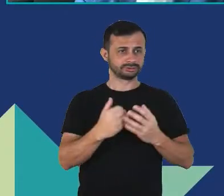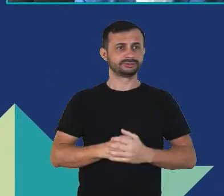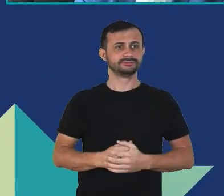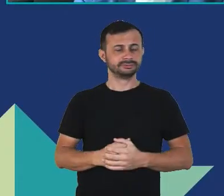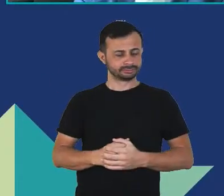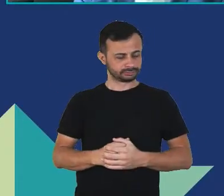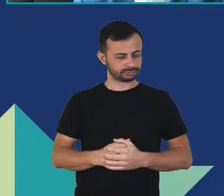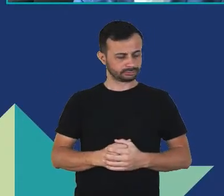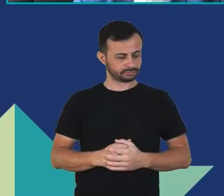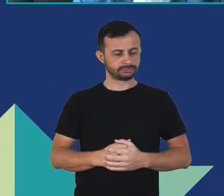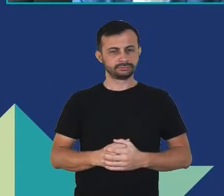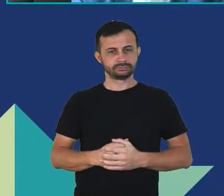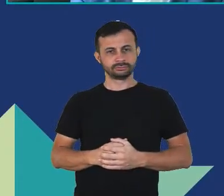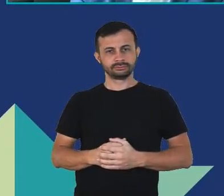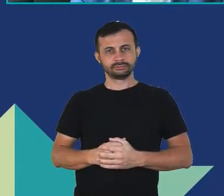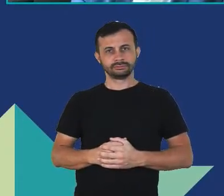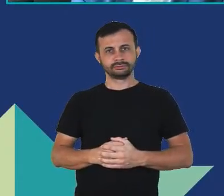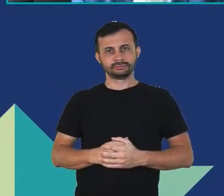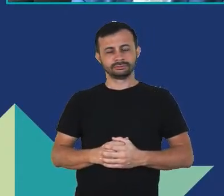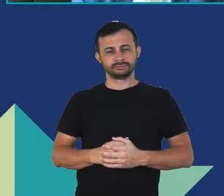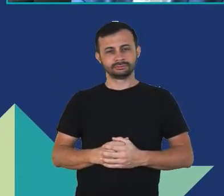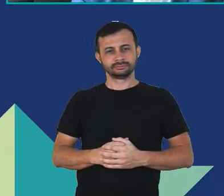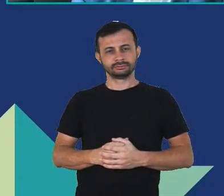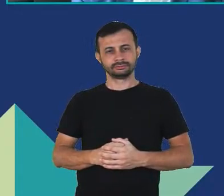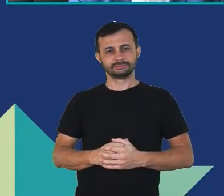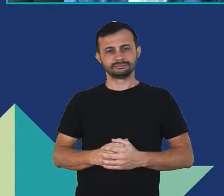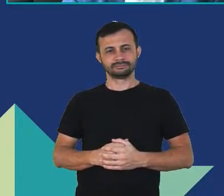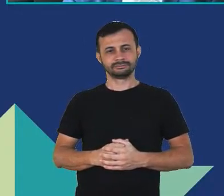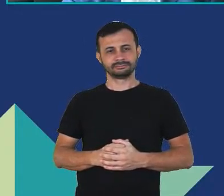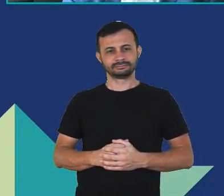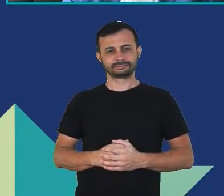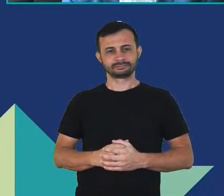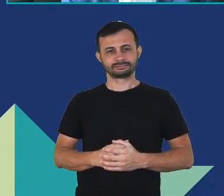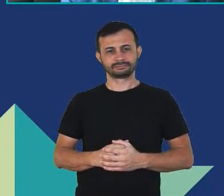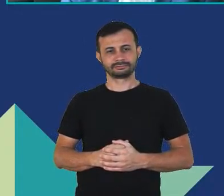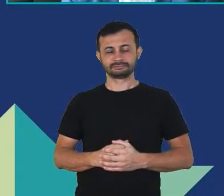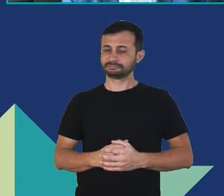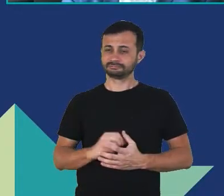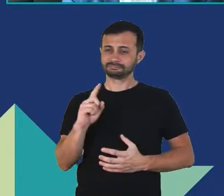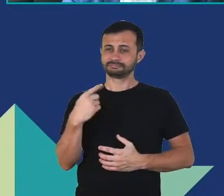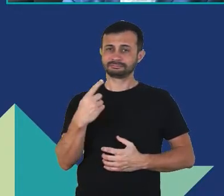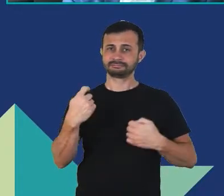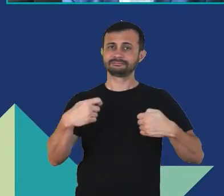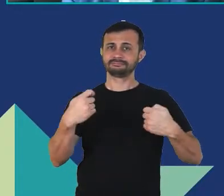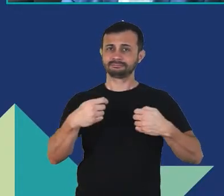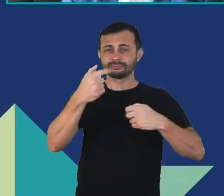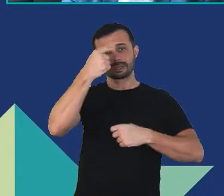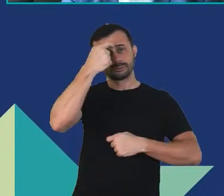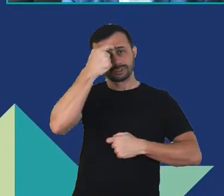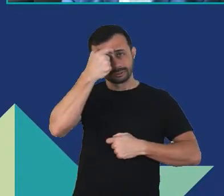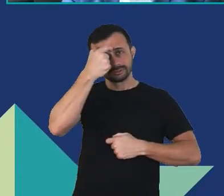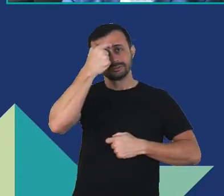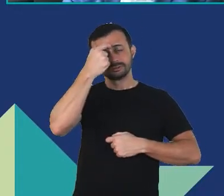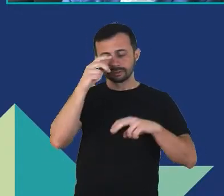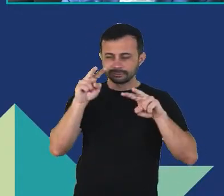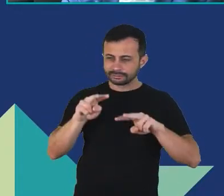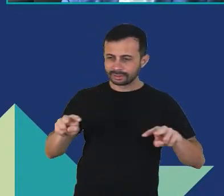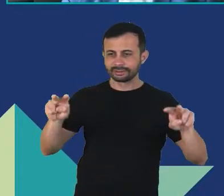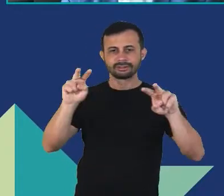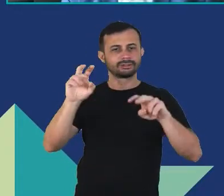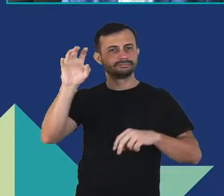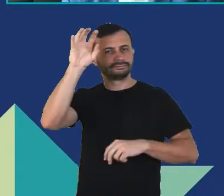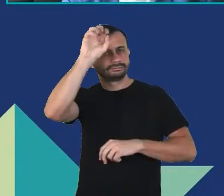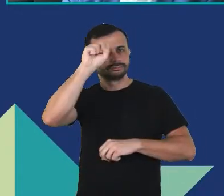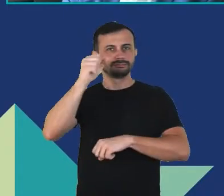going through the same issues. Be aware and read, learn, train, mentor to